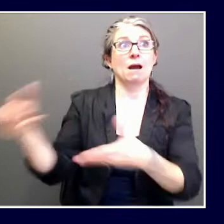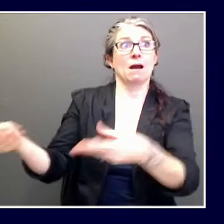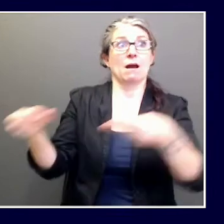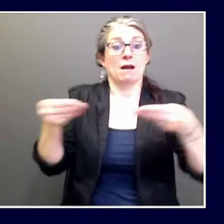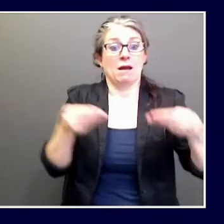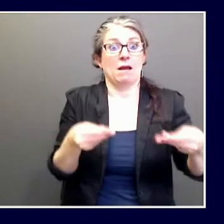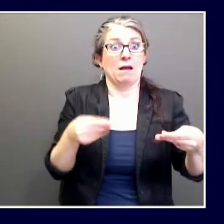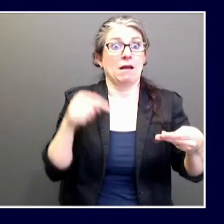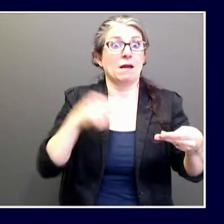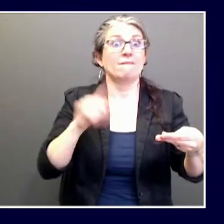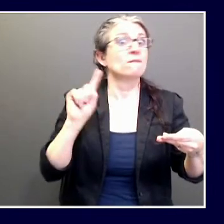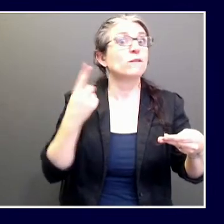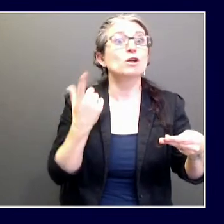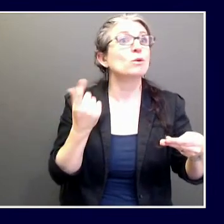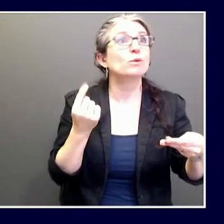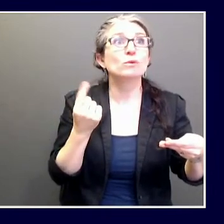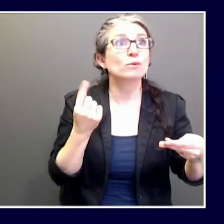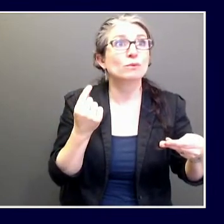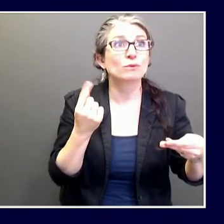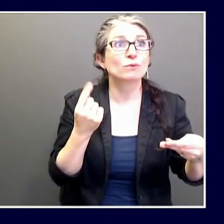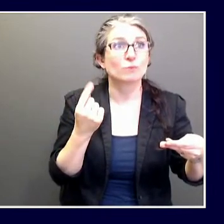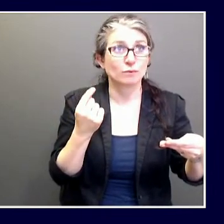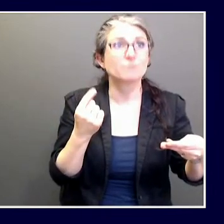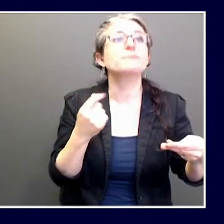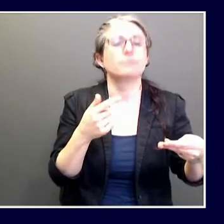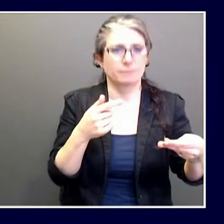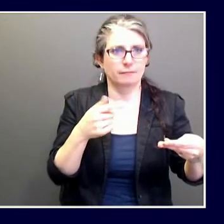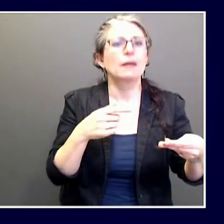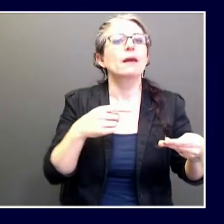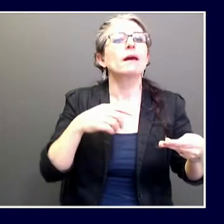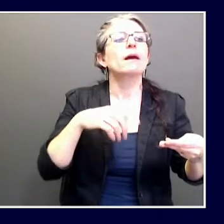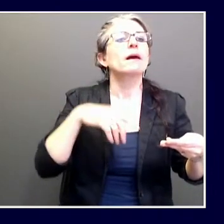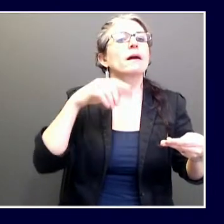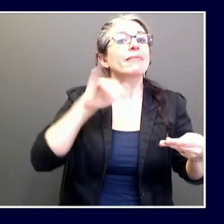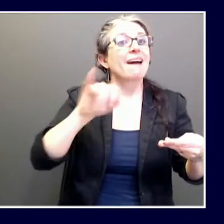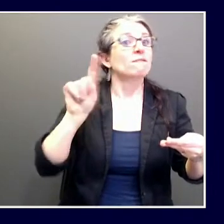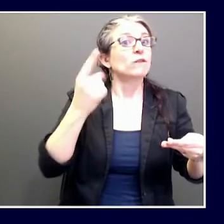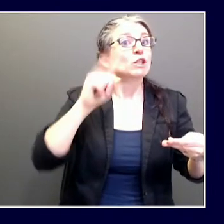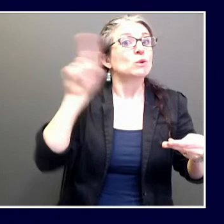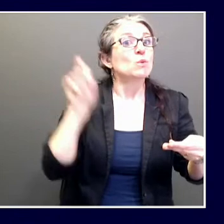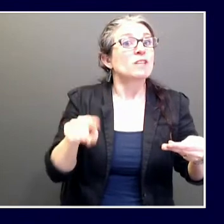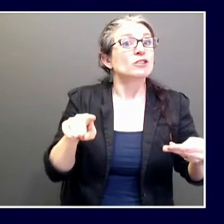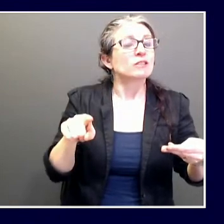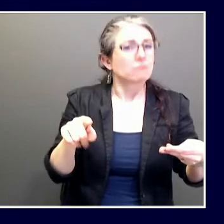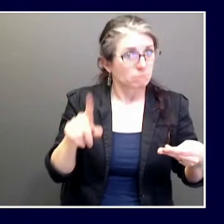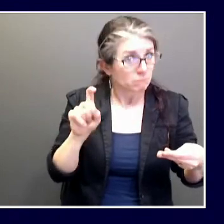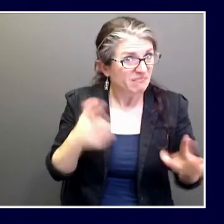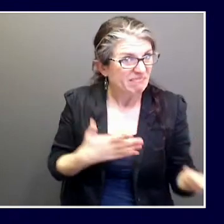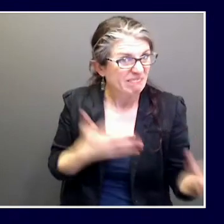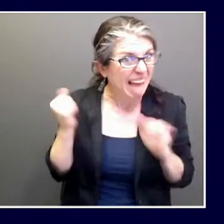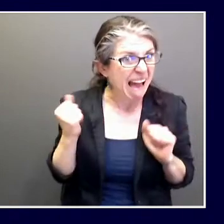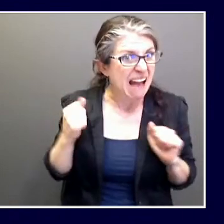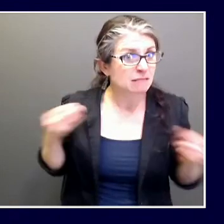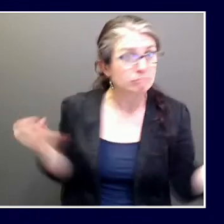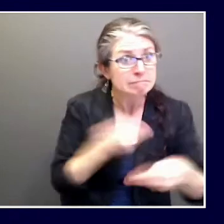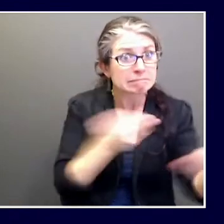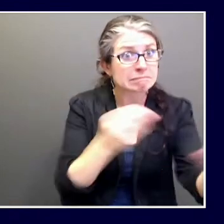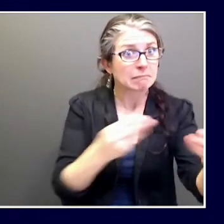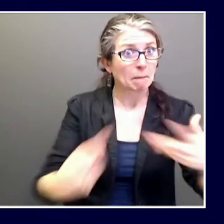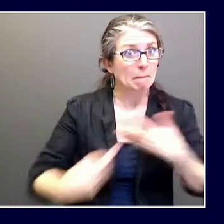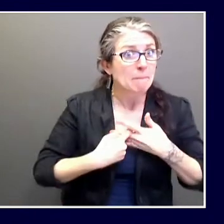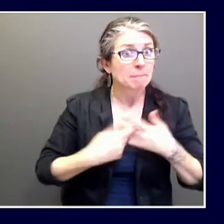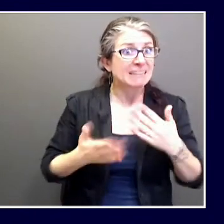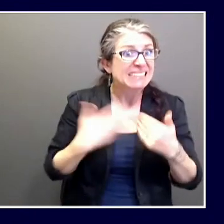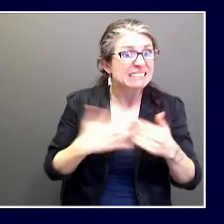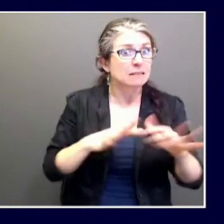the contagiousness. I've already started seeing some very rough models by noted epidemiologists that have been posted